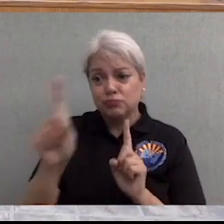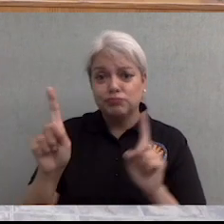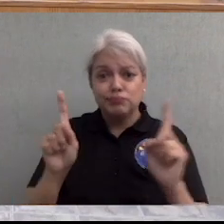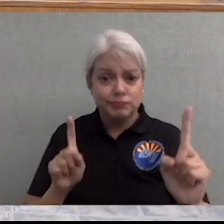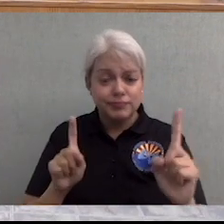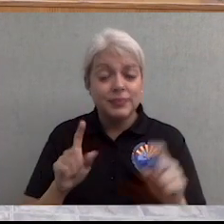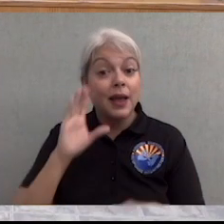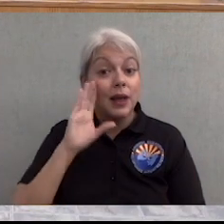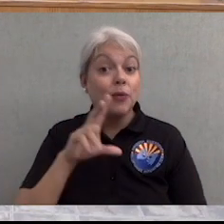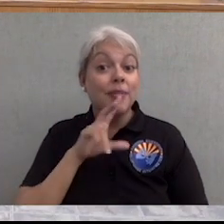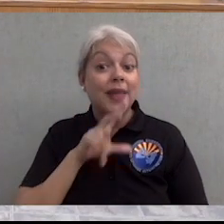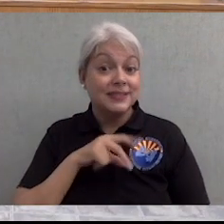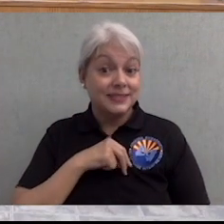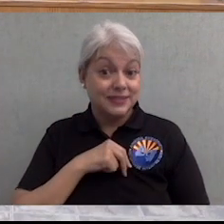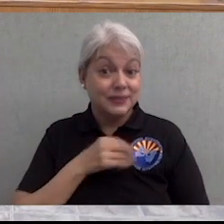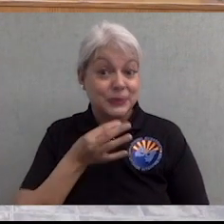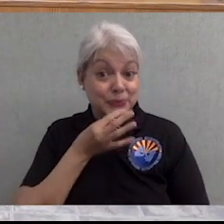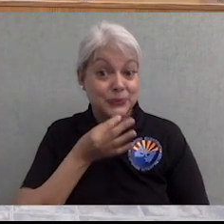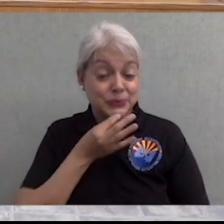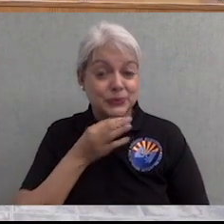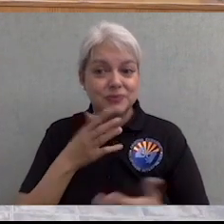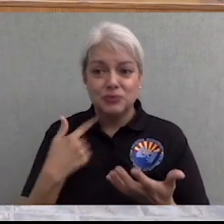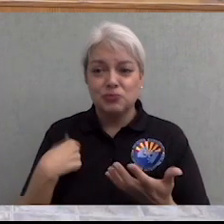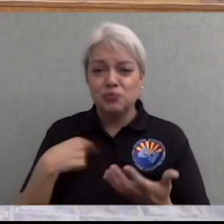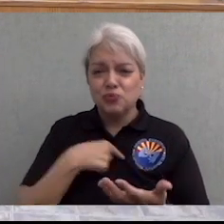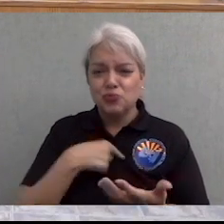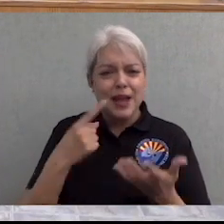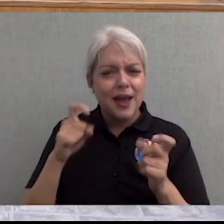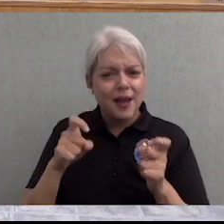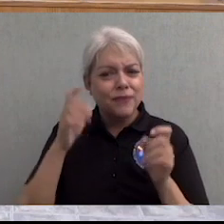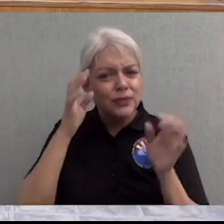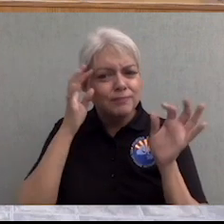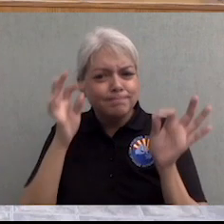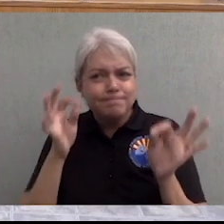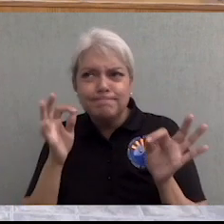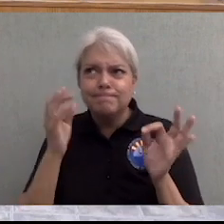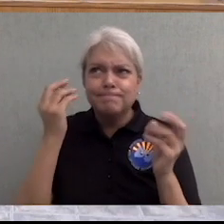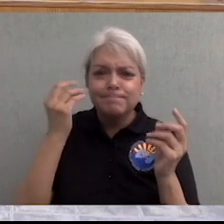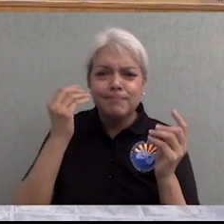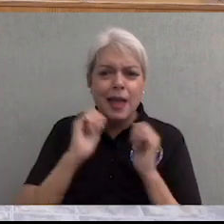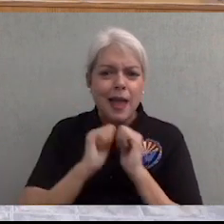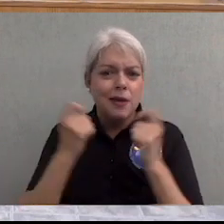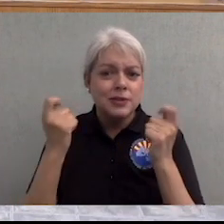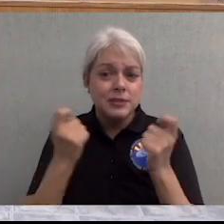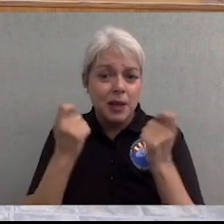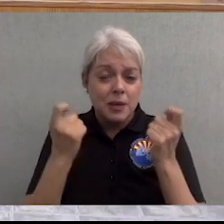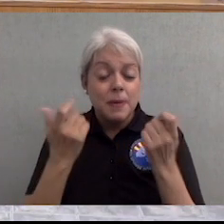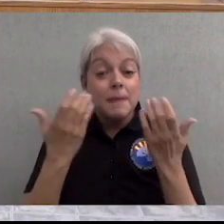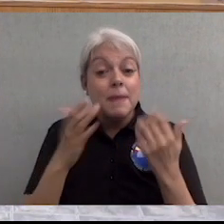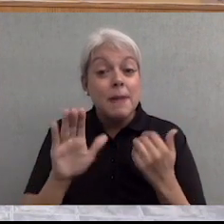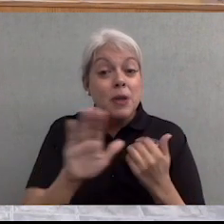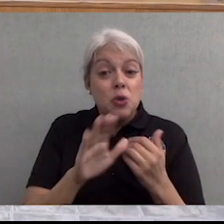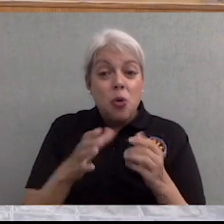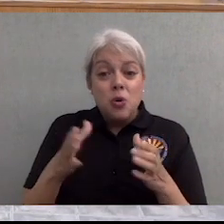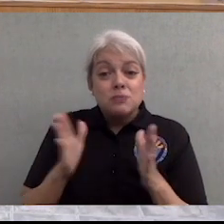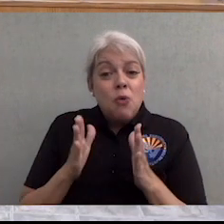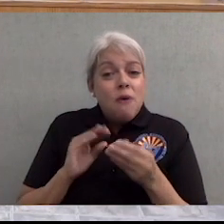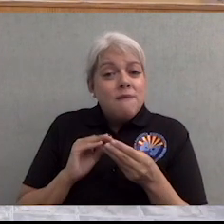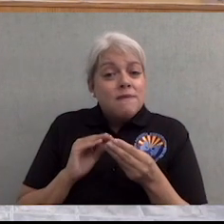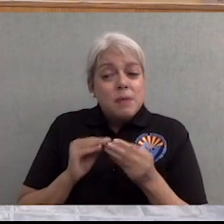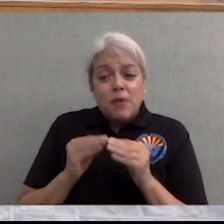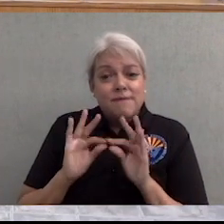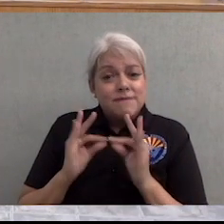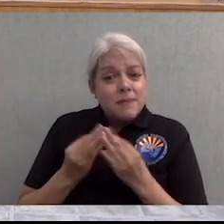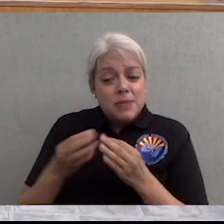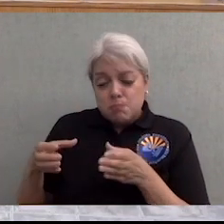be celebrating Thanksgiving. If it's just the immediate family, that's fine. Hopefully next year we can have